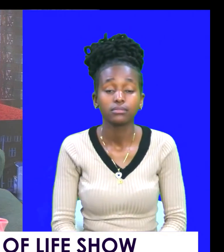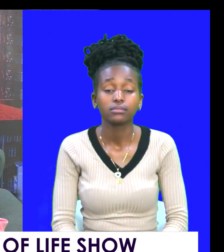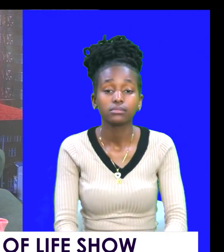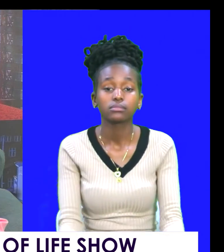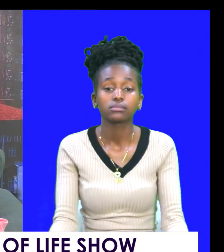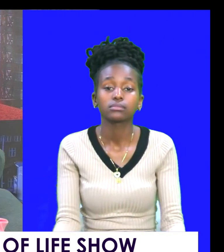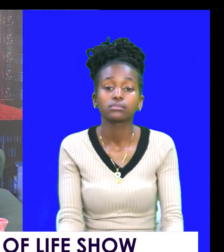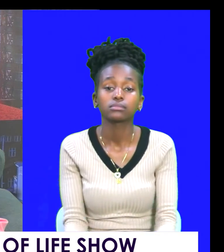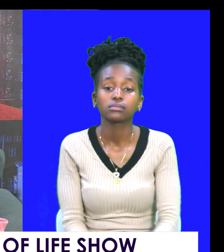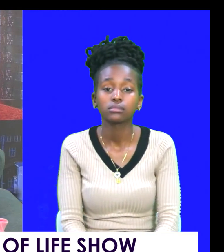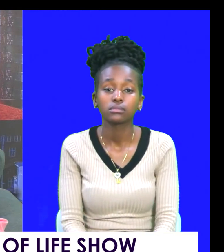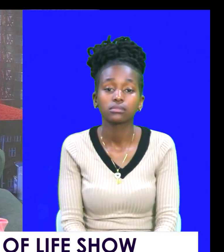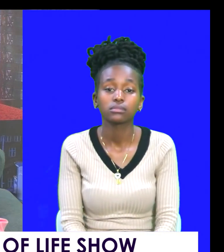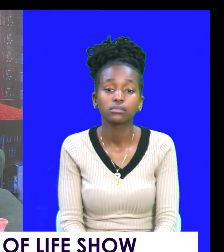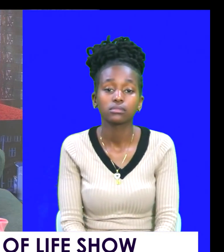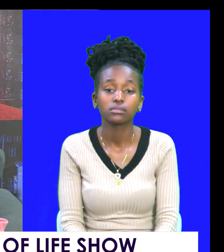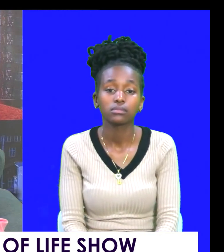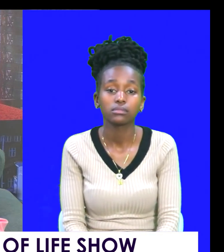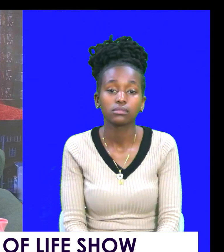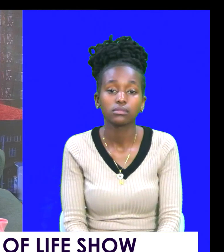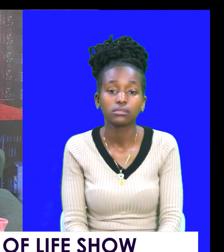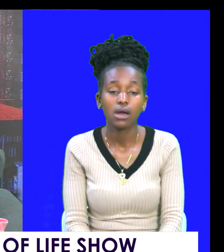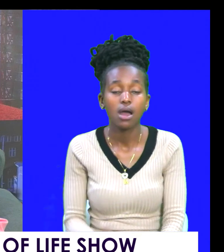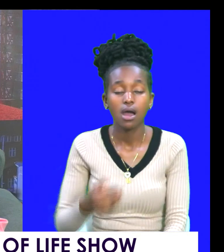There is space for growth for everybody.